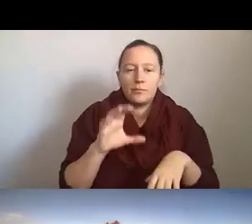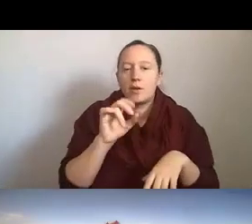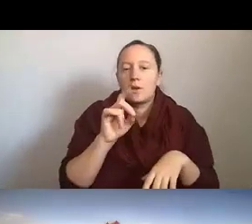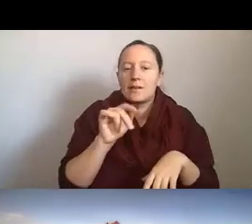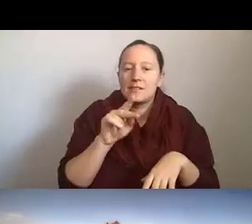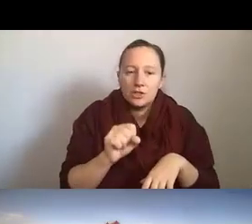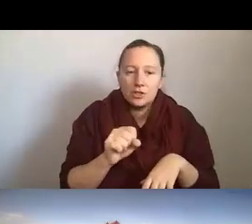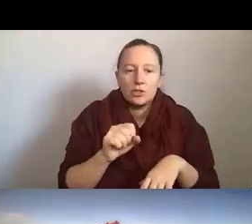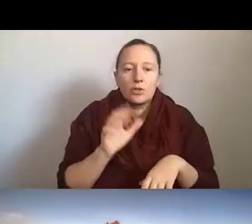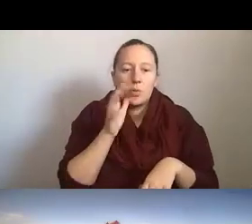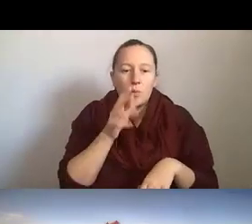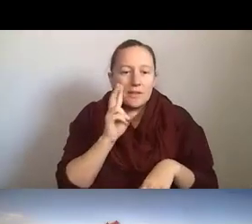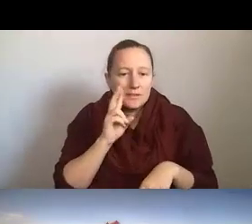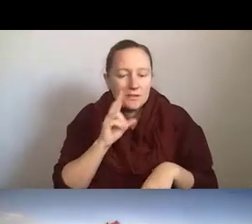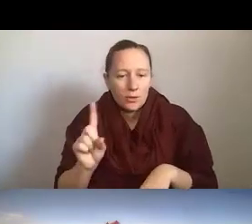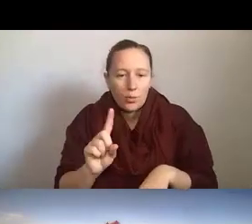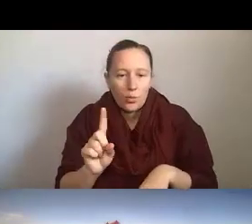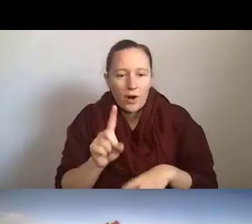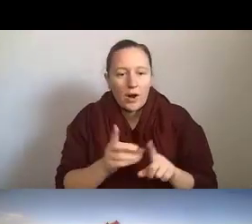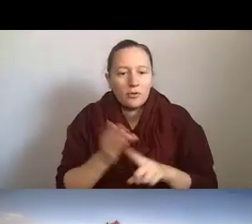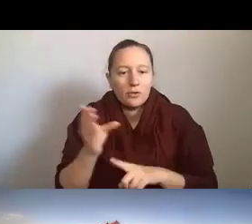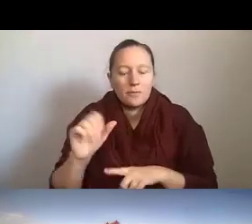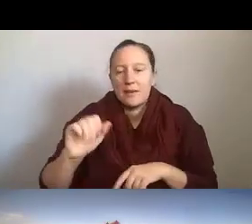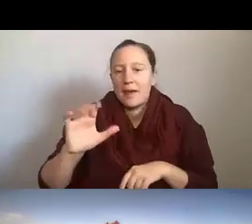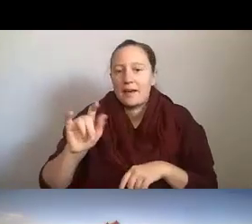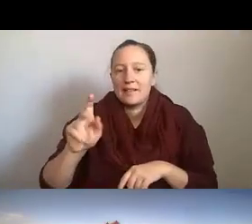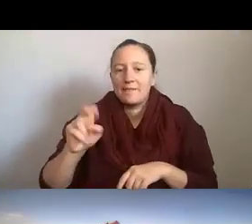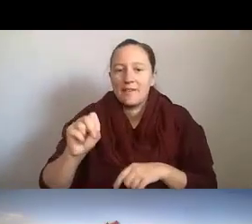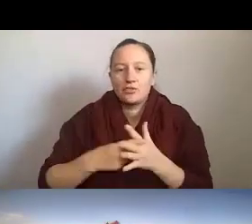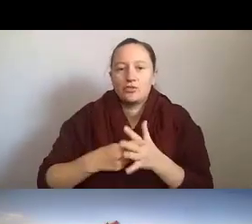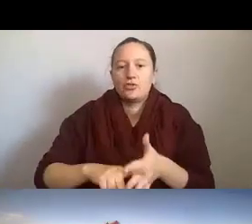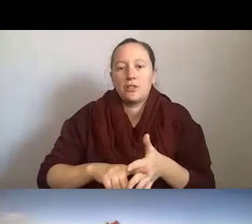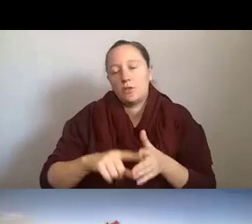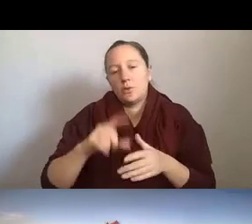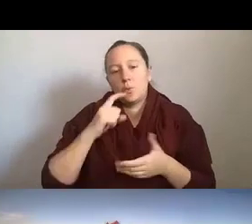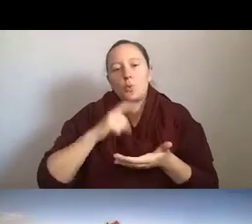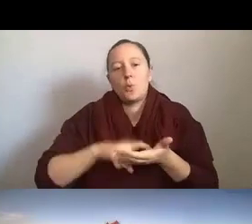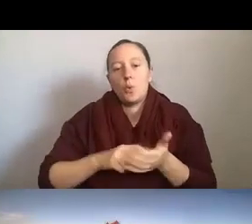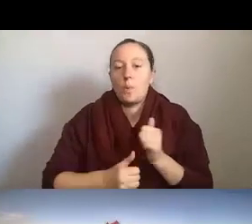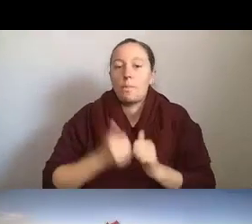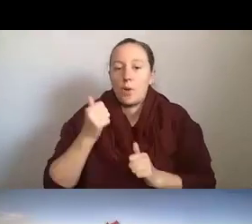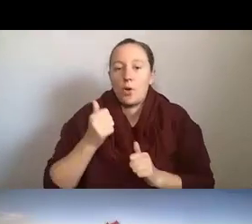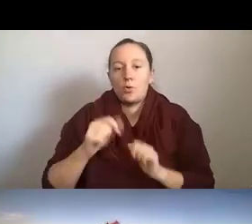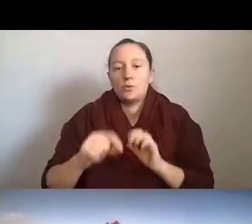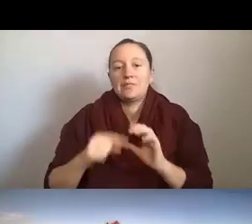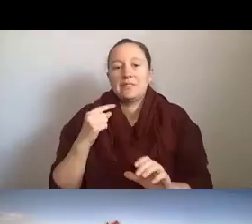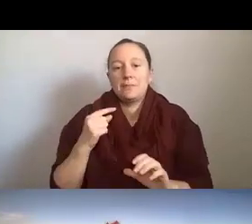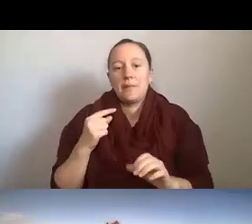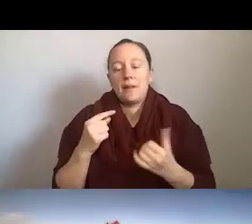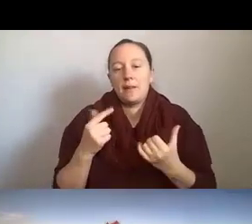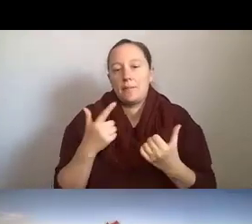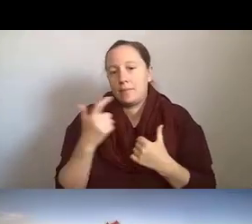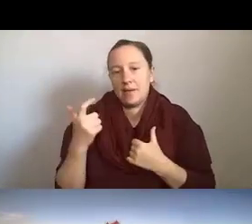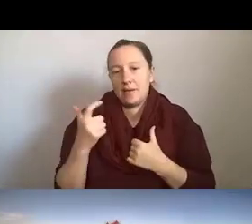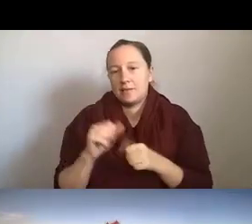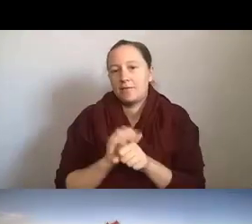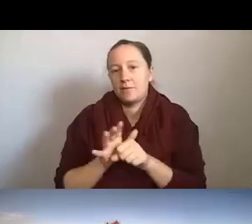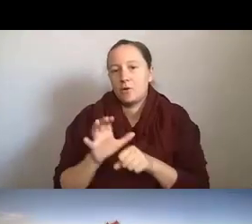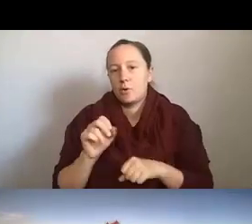indication of where you should submit the activation notice. Most of these are being emailed since the